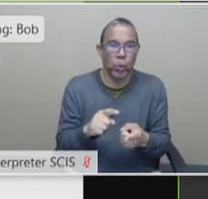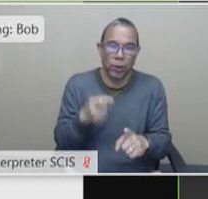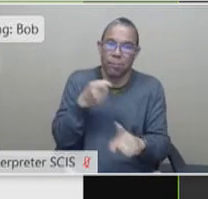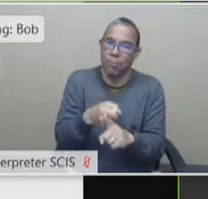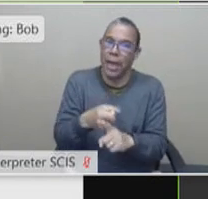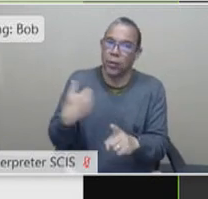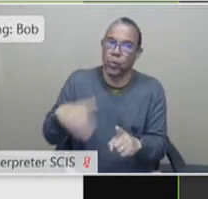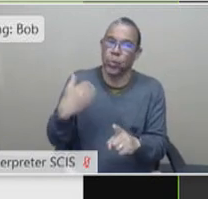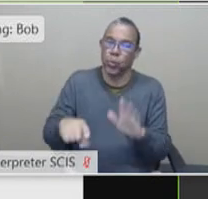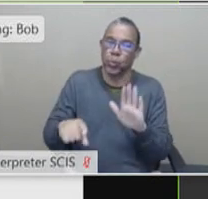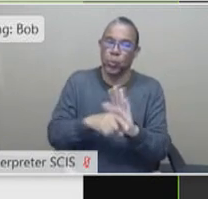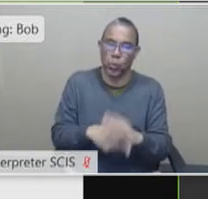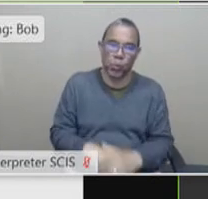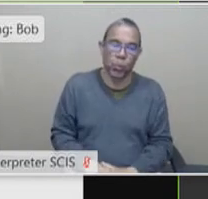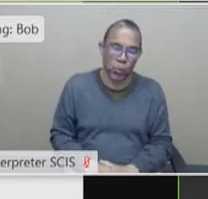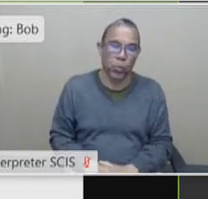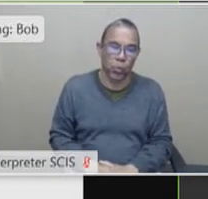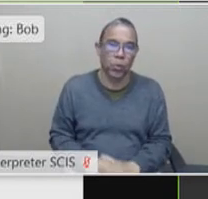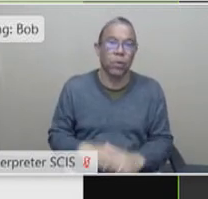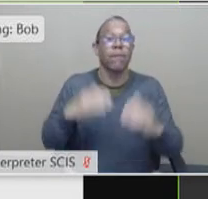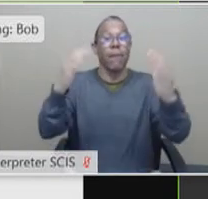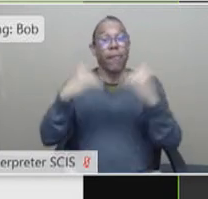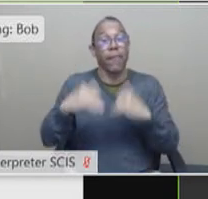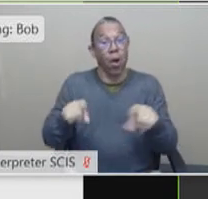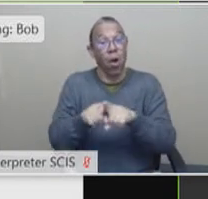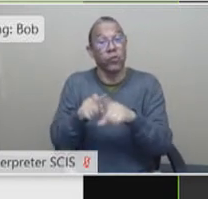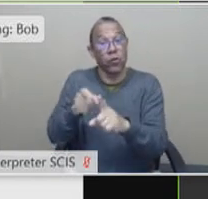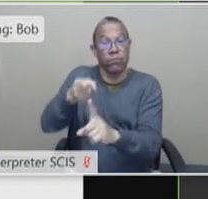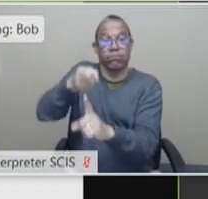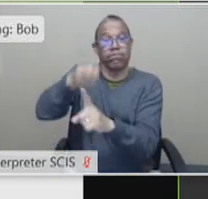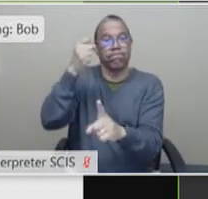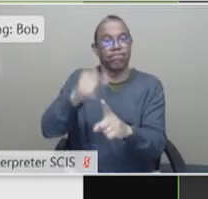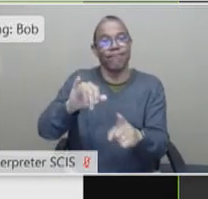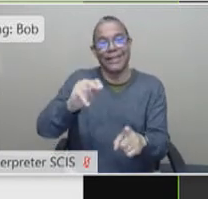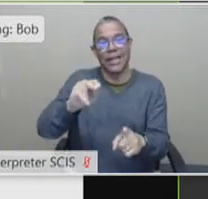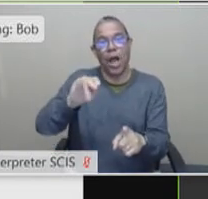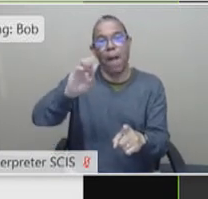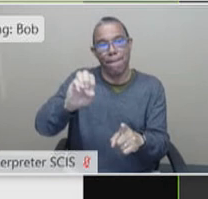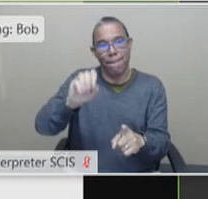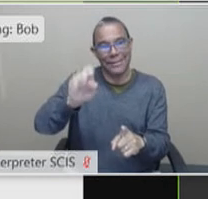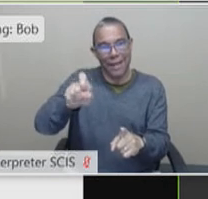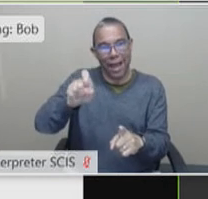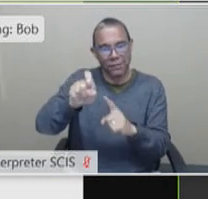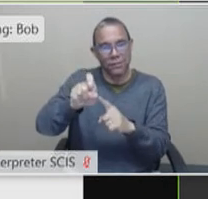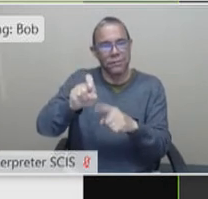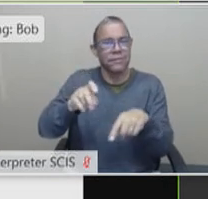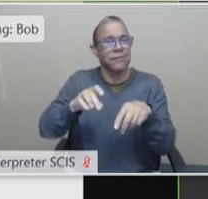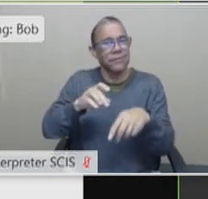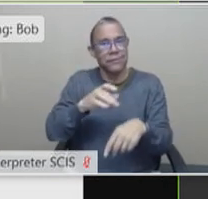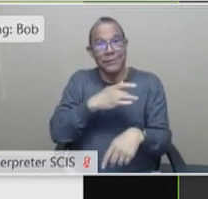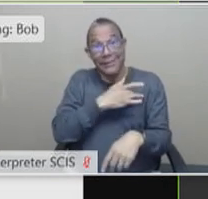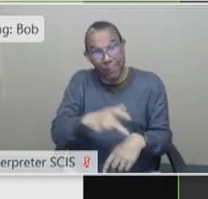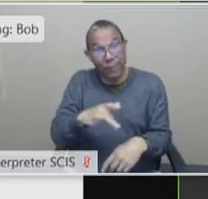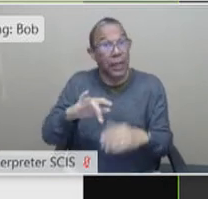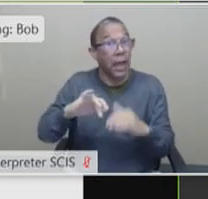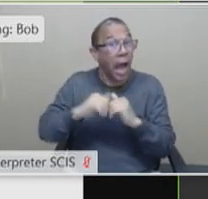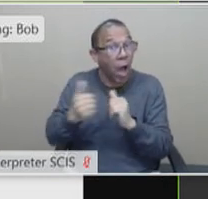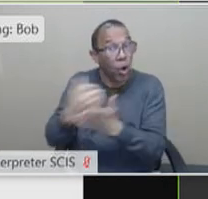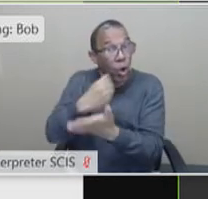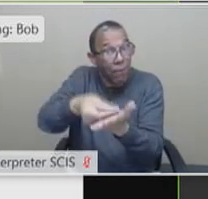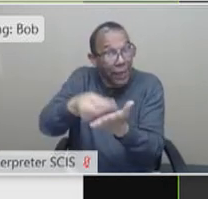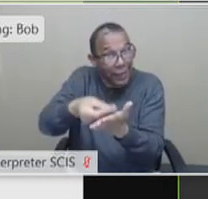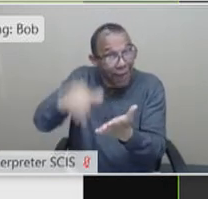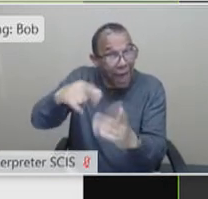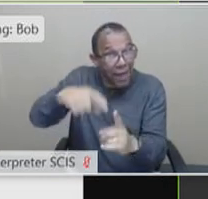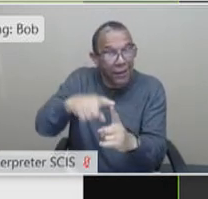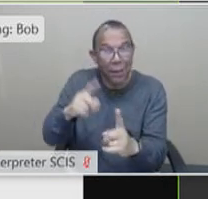The other items that will be affected are income tax. Income tax is dependent upon people, of course, working and earning wages. And you know what